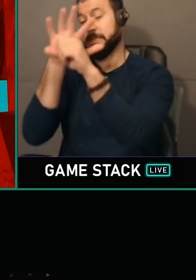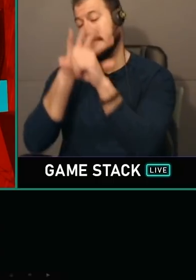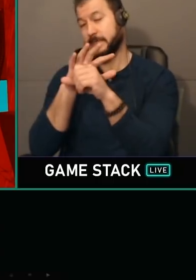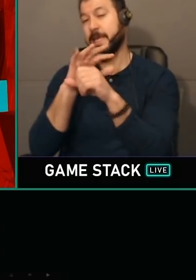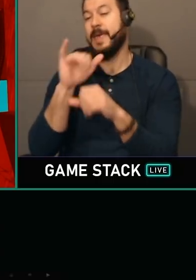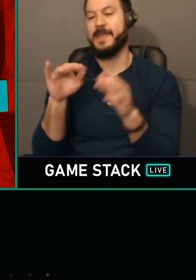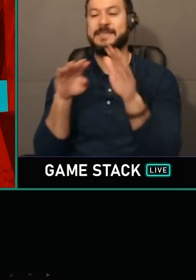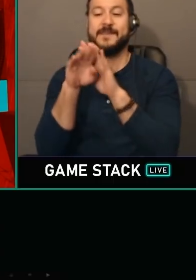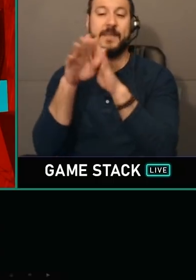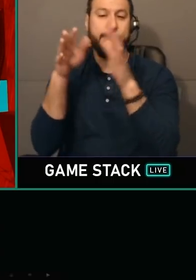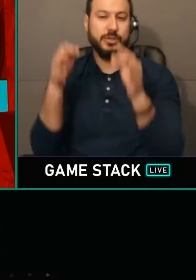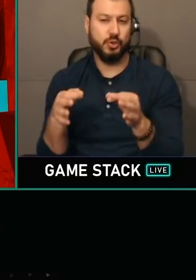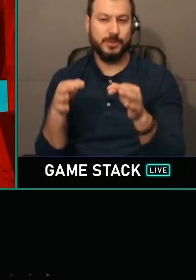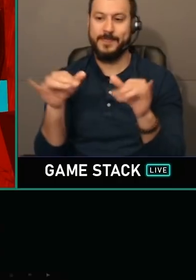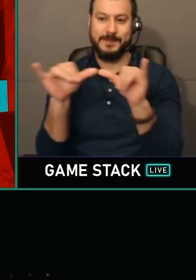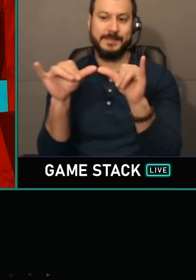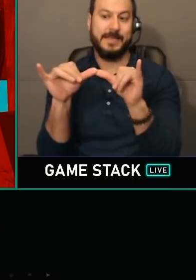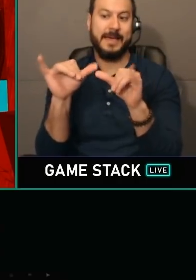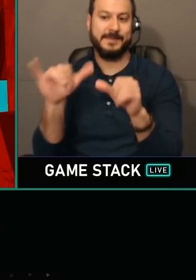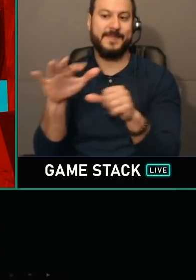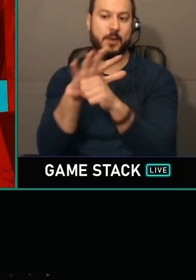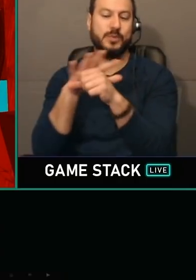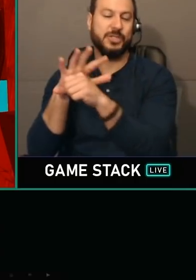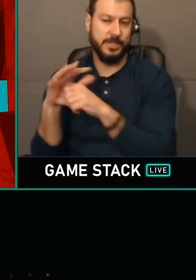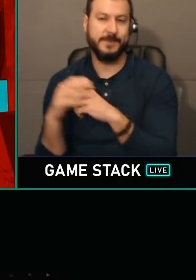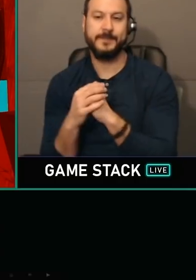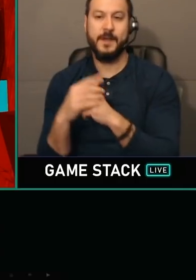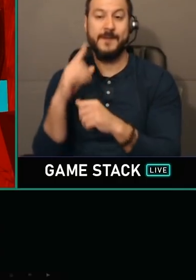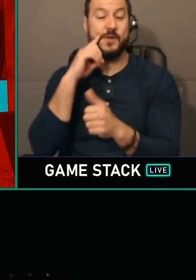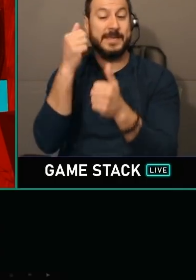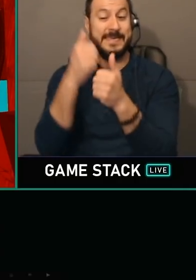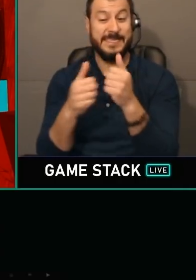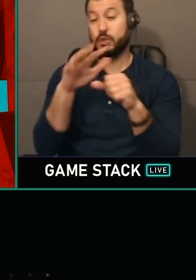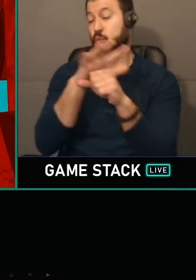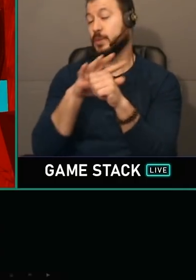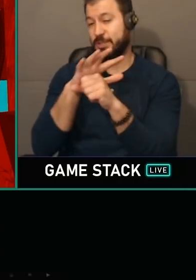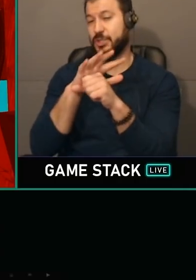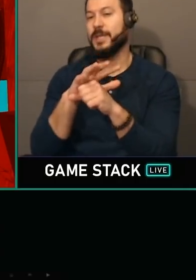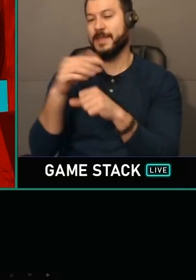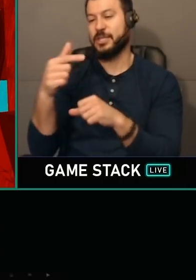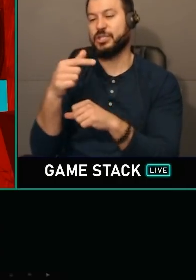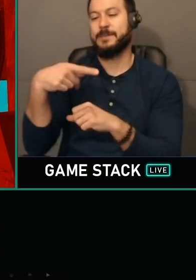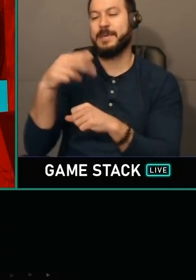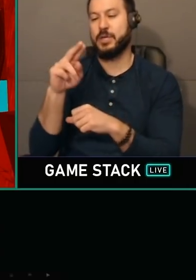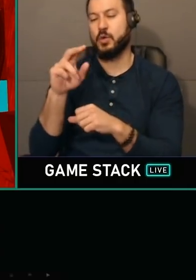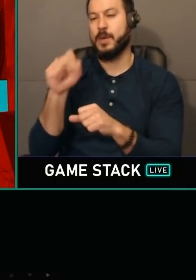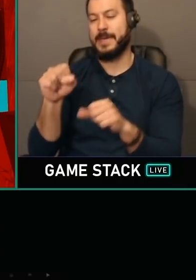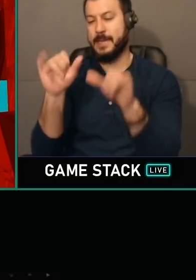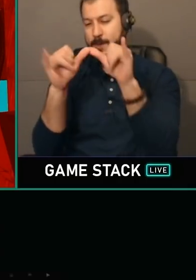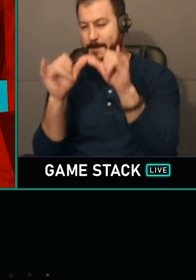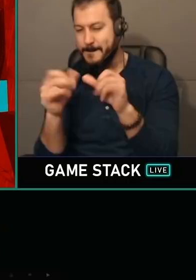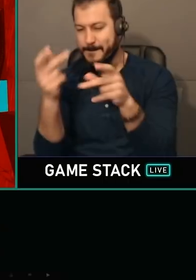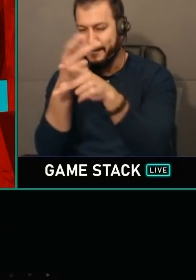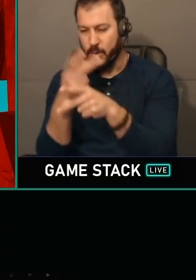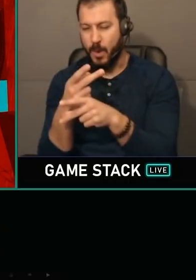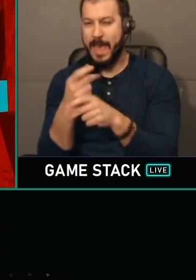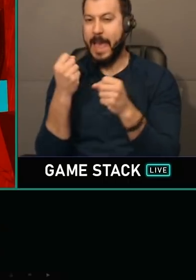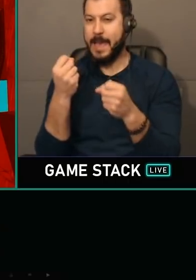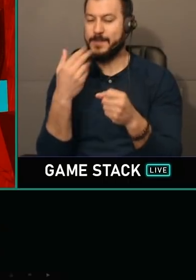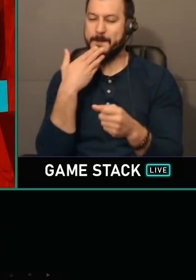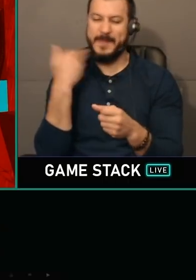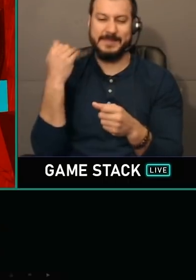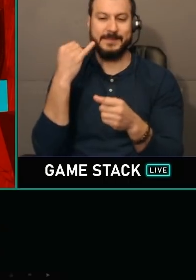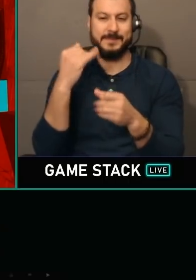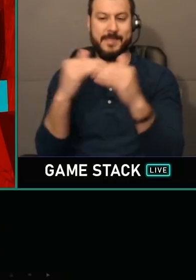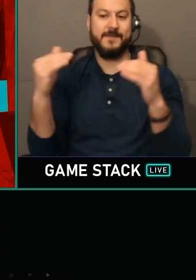developer chooses the size of the regions. For each region, the GPU computes the ideal level of detail used